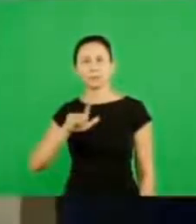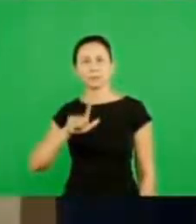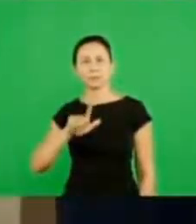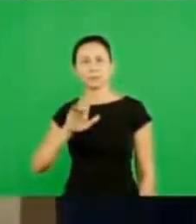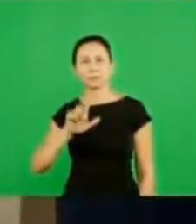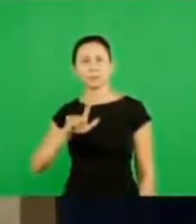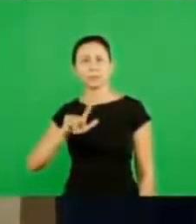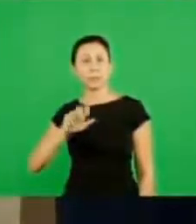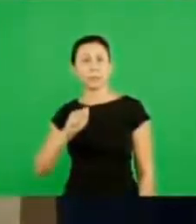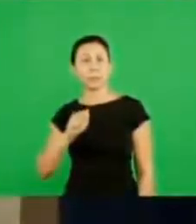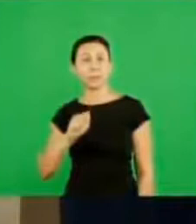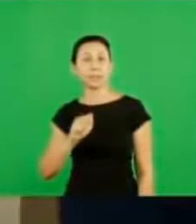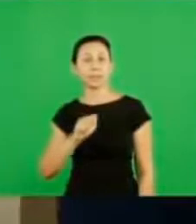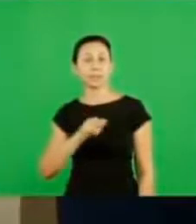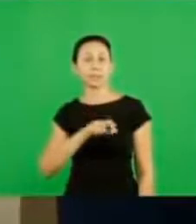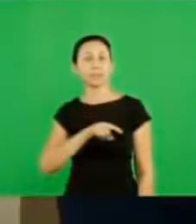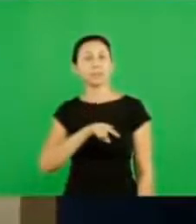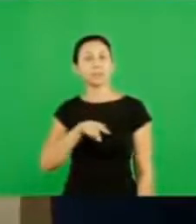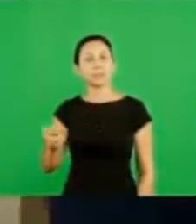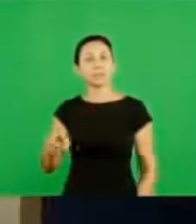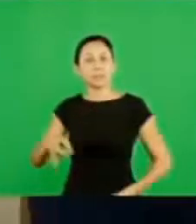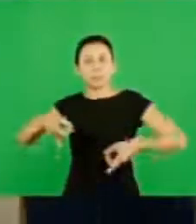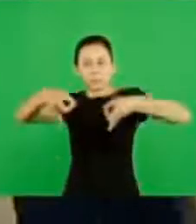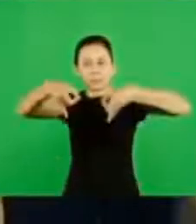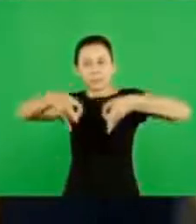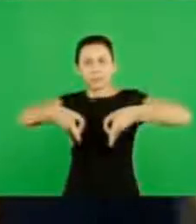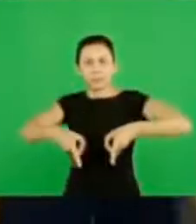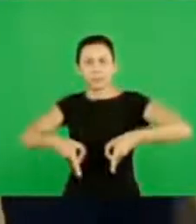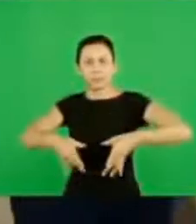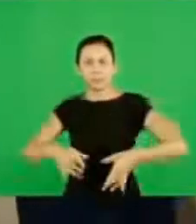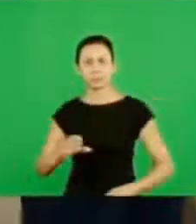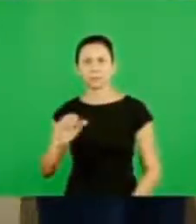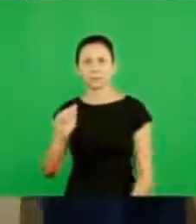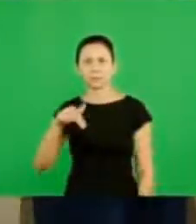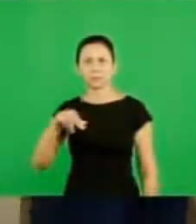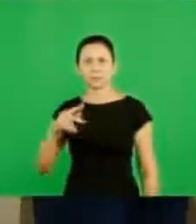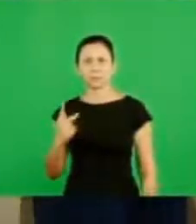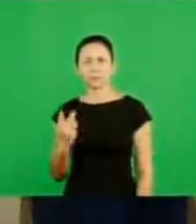was Manuel Vilela, this man. And